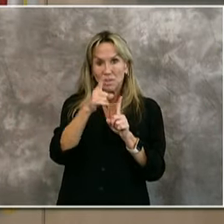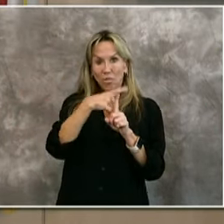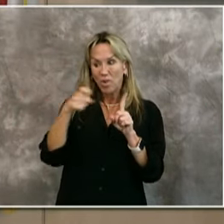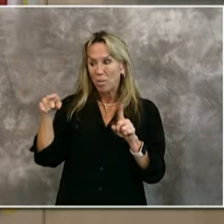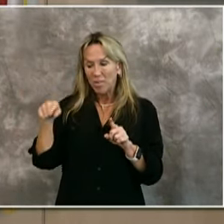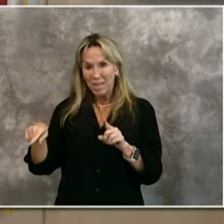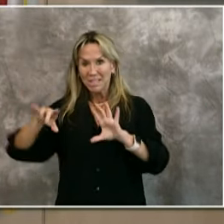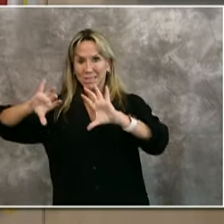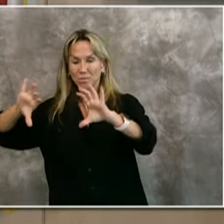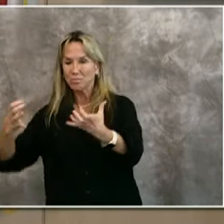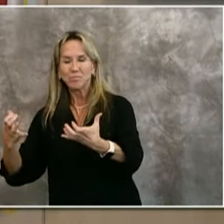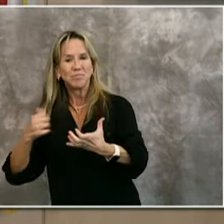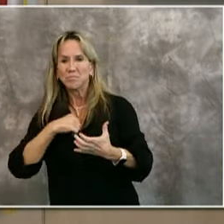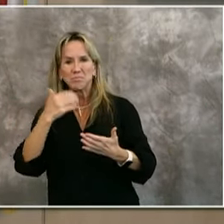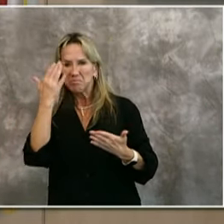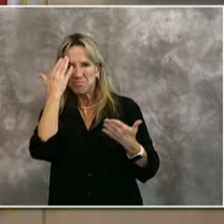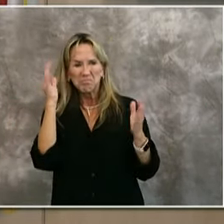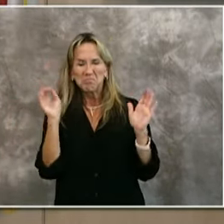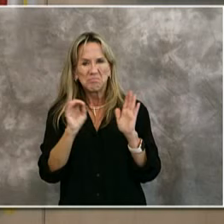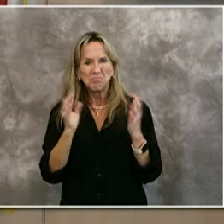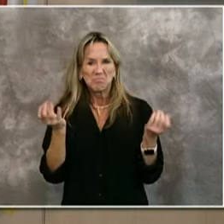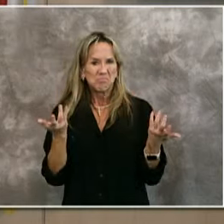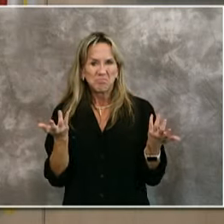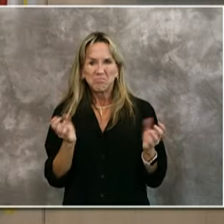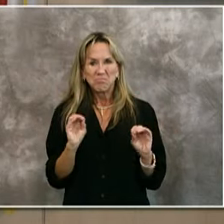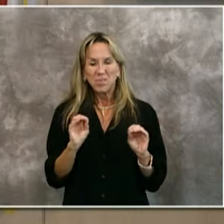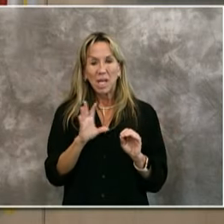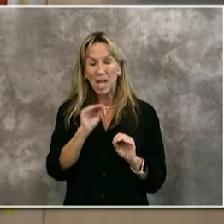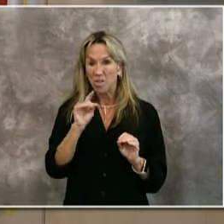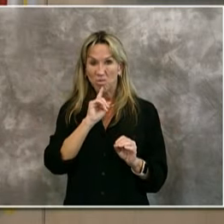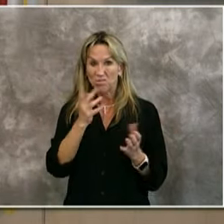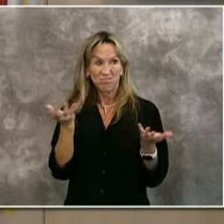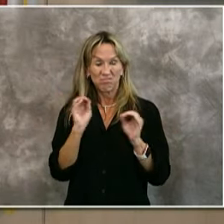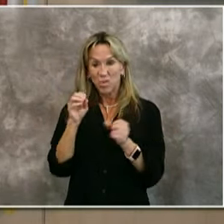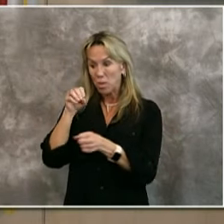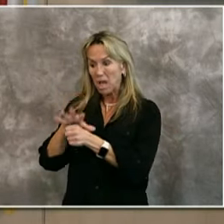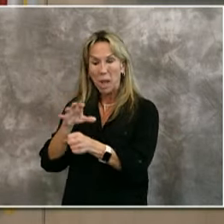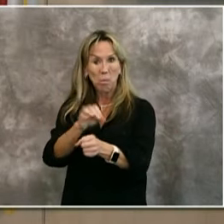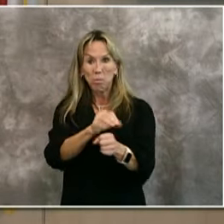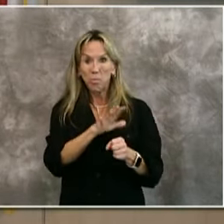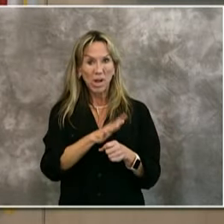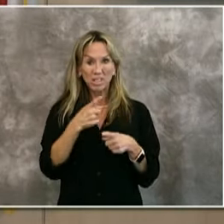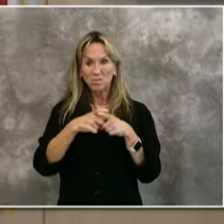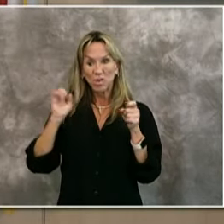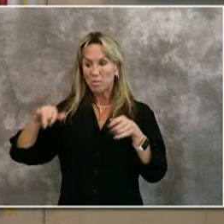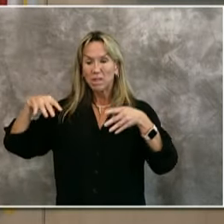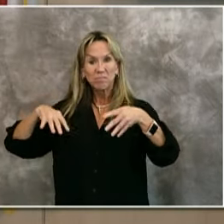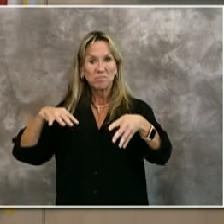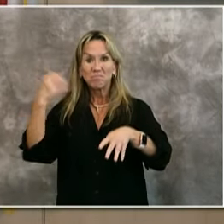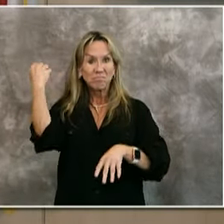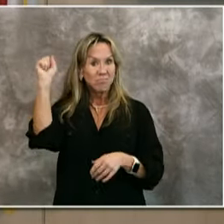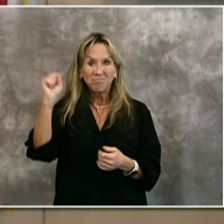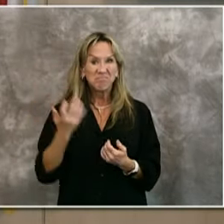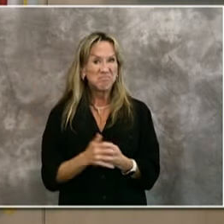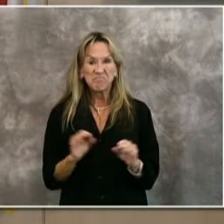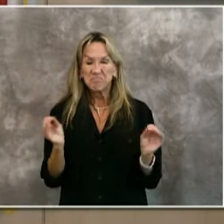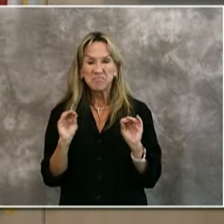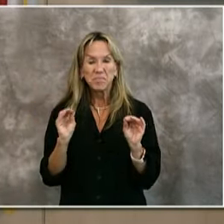amongst that group. And certainly there have been no outbreaks. Actually, what we do is we ask about the details of